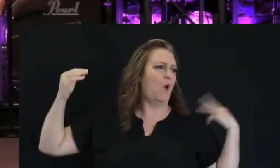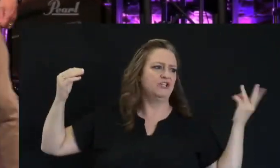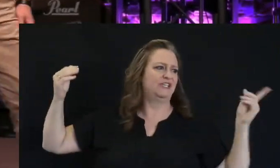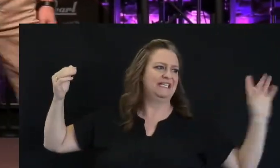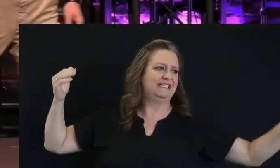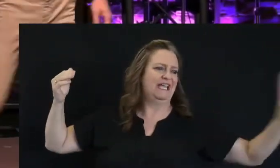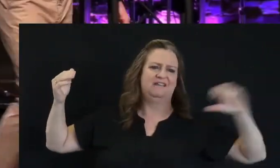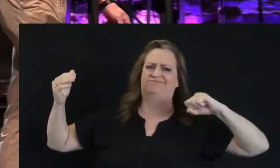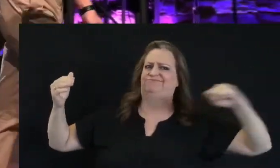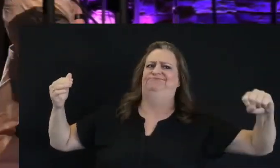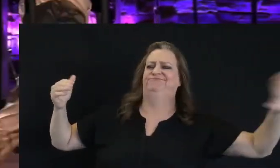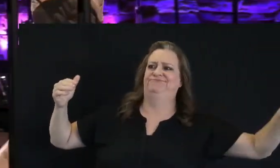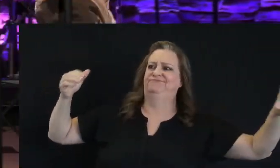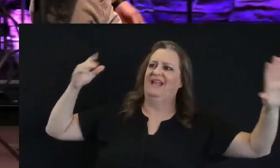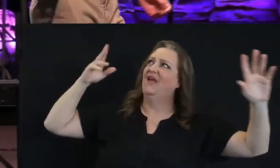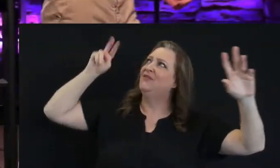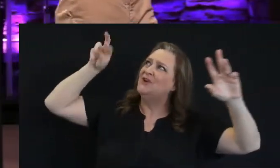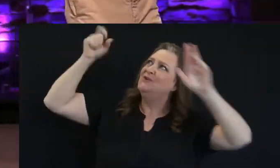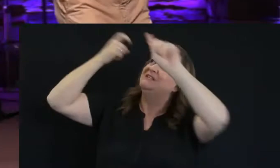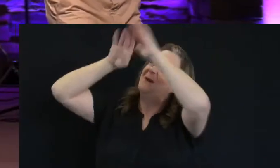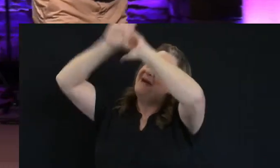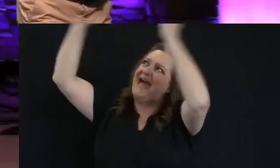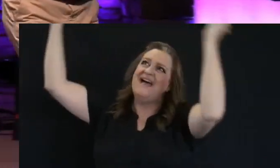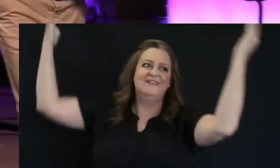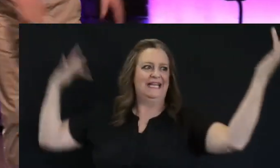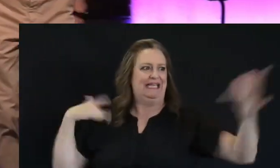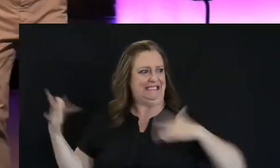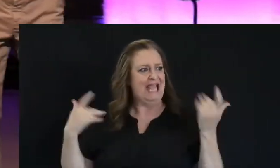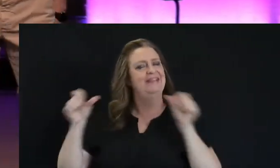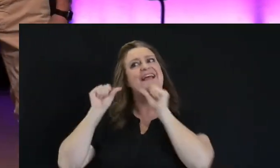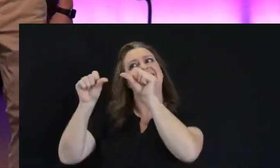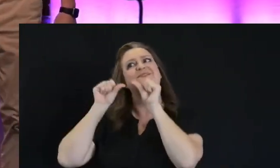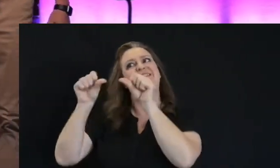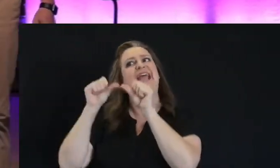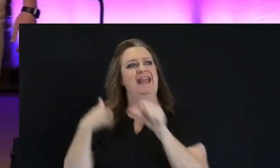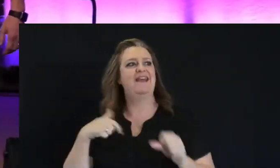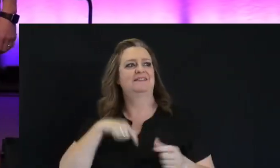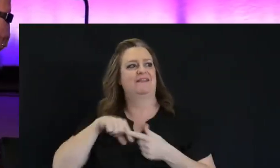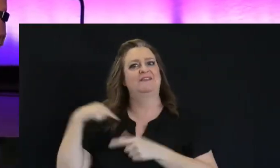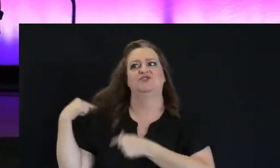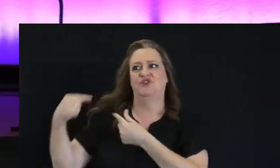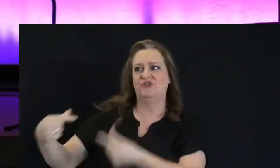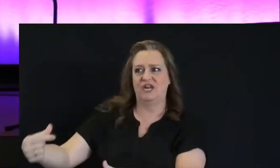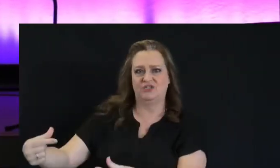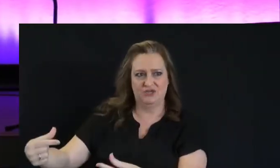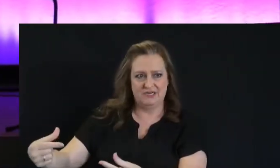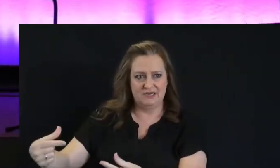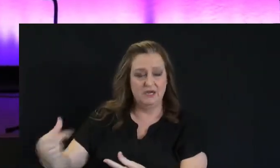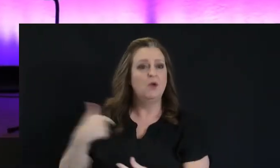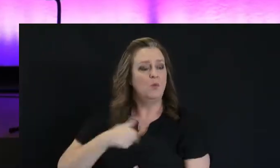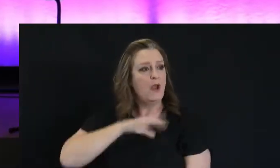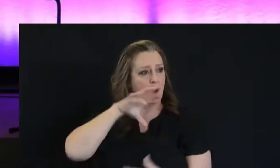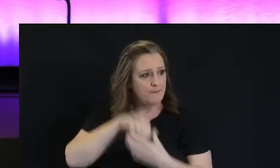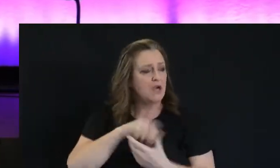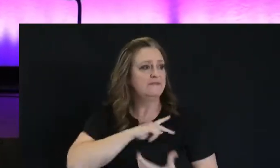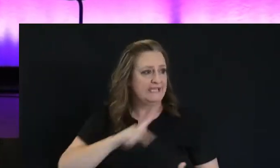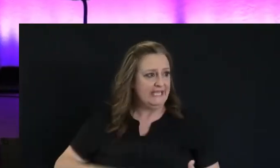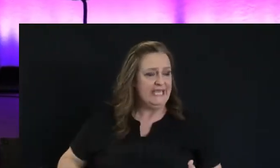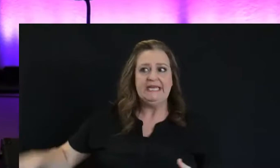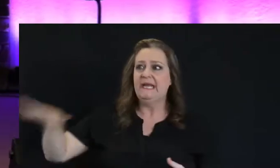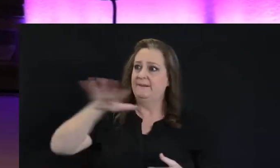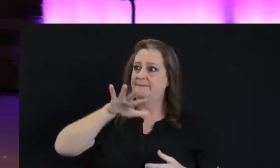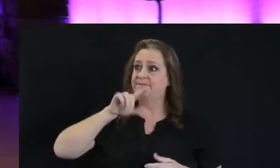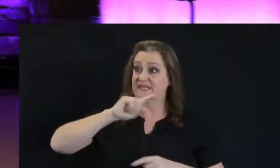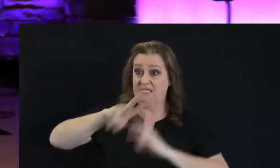from heaven is what should get us excited and sustain us in this generation. We are part of a kingdom that